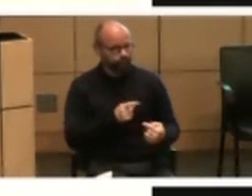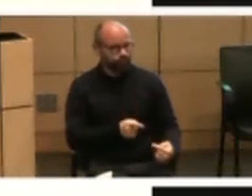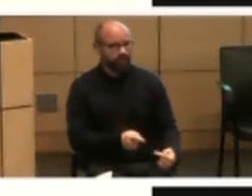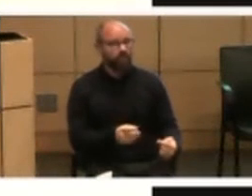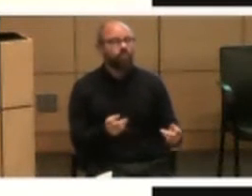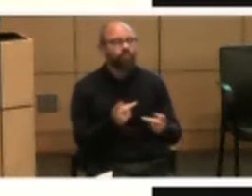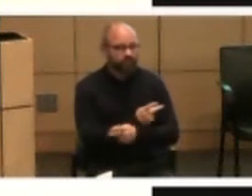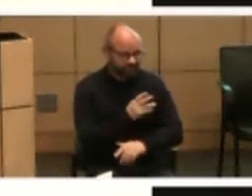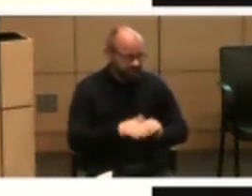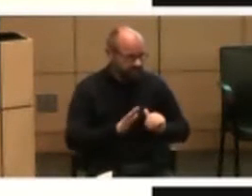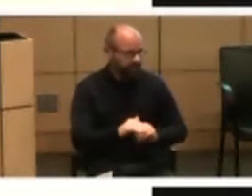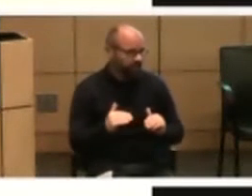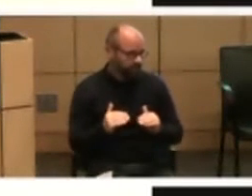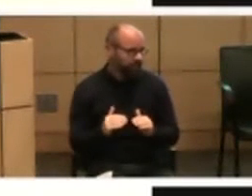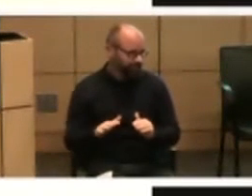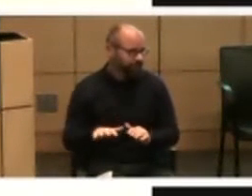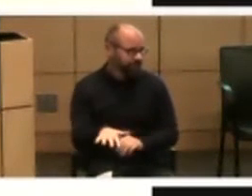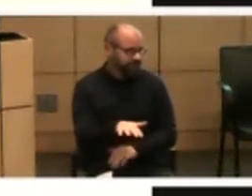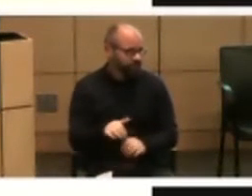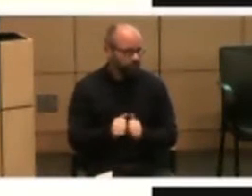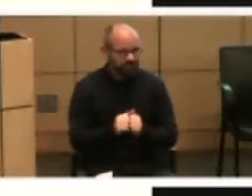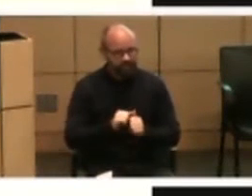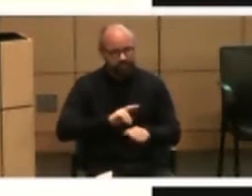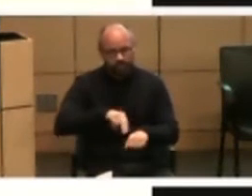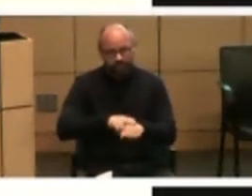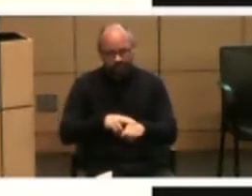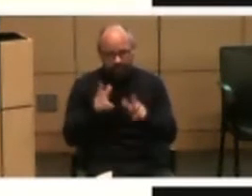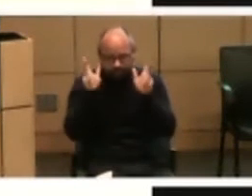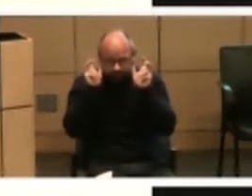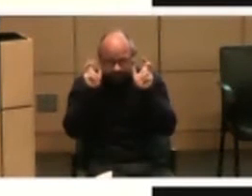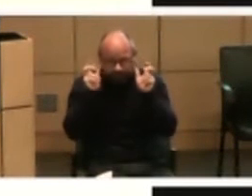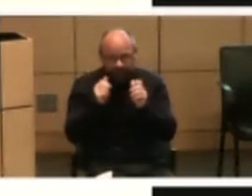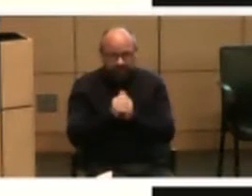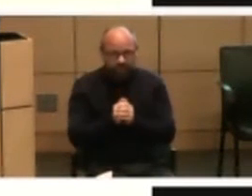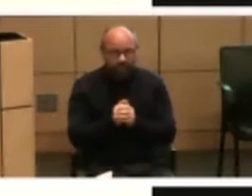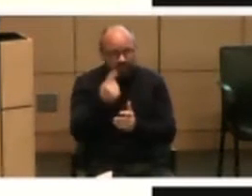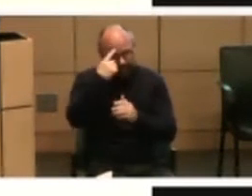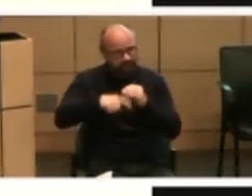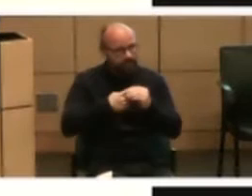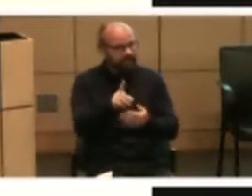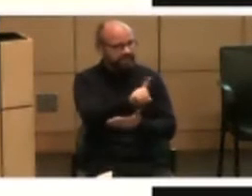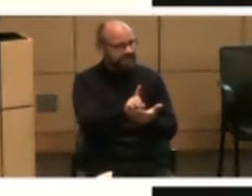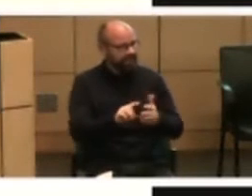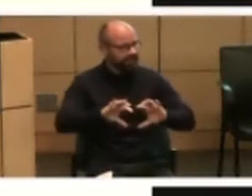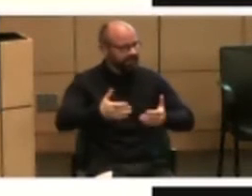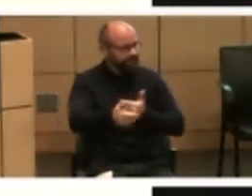than their peers with normal hearing loss. And so when you're thinking about classroom design,